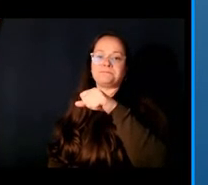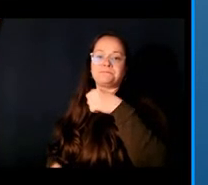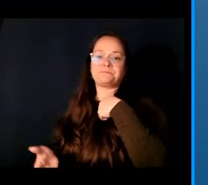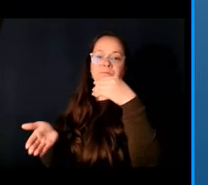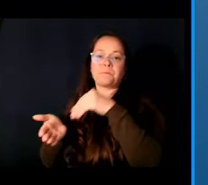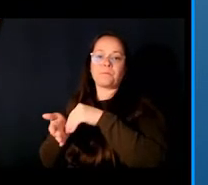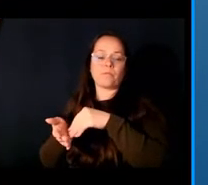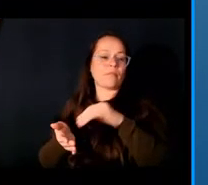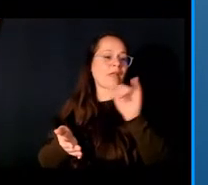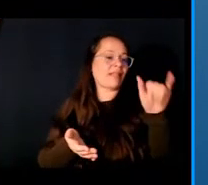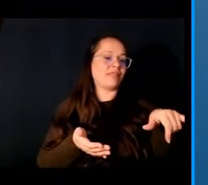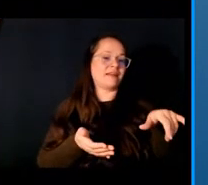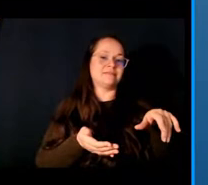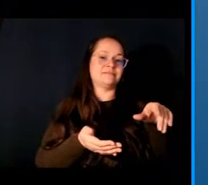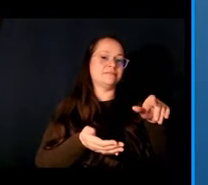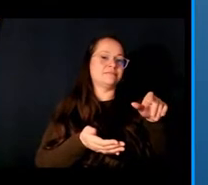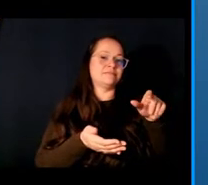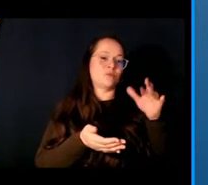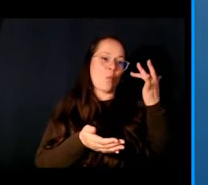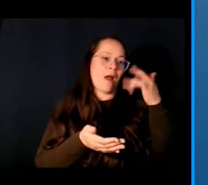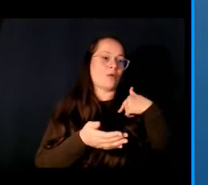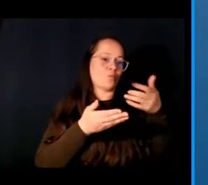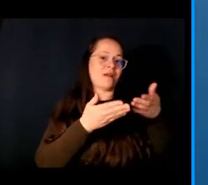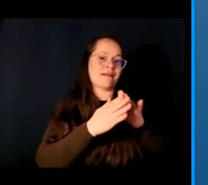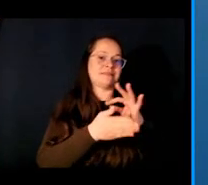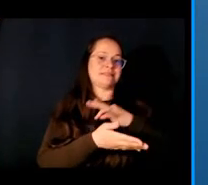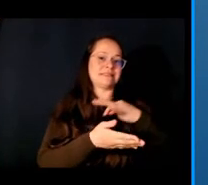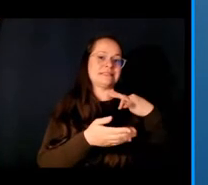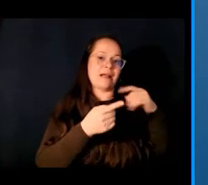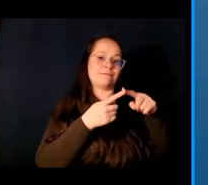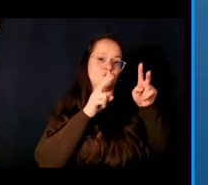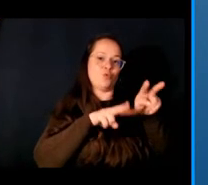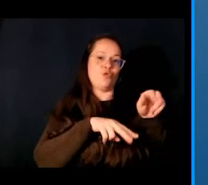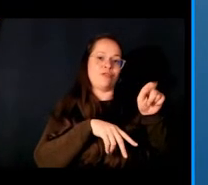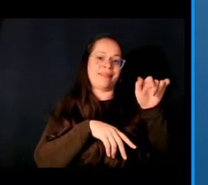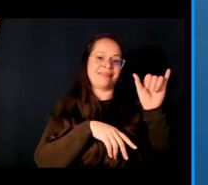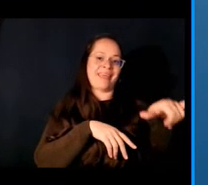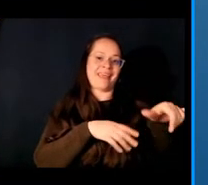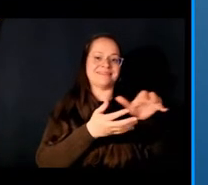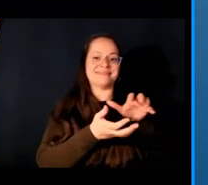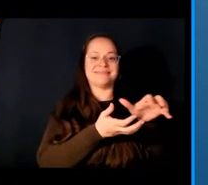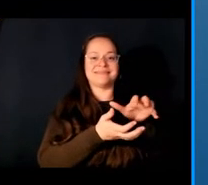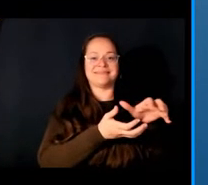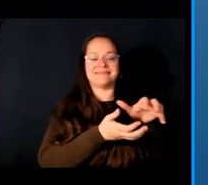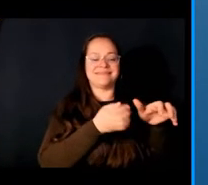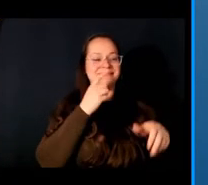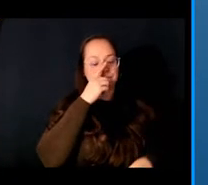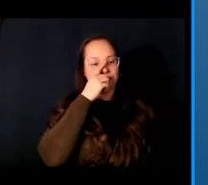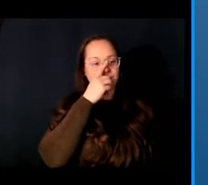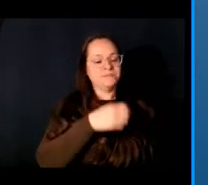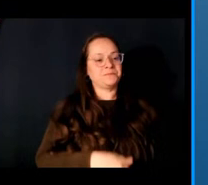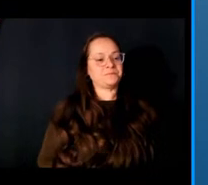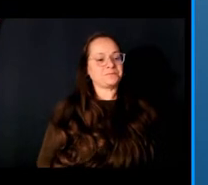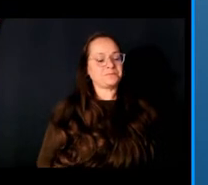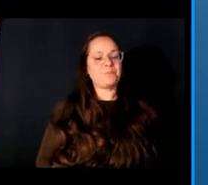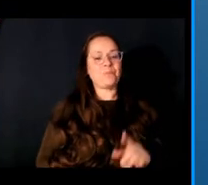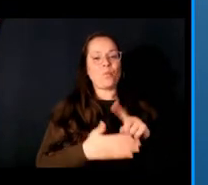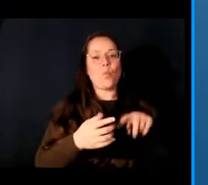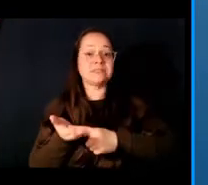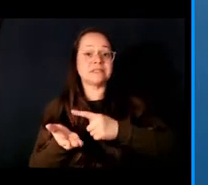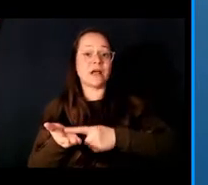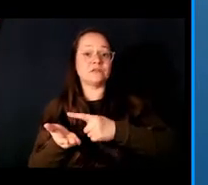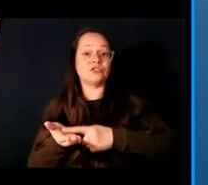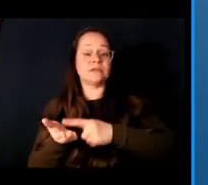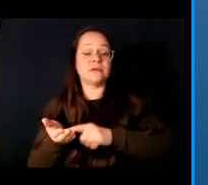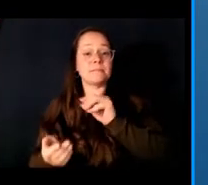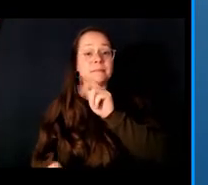that's why we ask staff to take a good hard look at it what Veronica said is one of your mindful